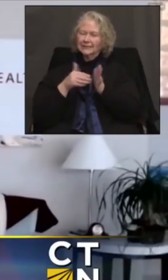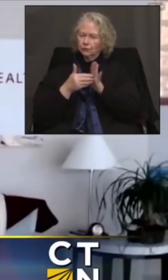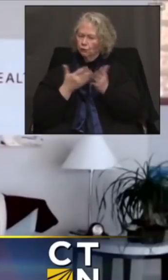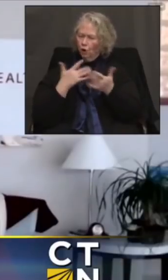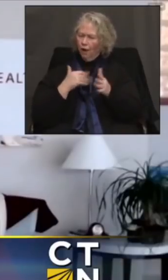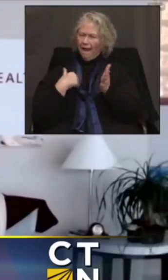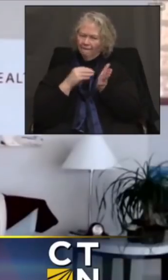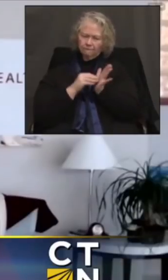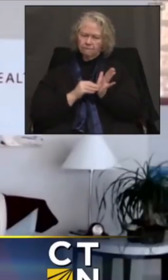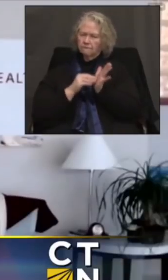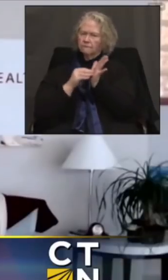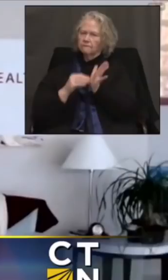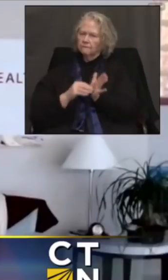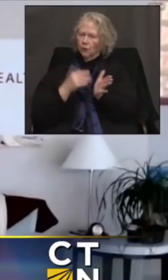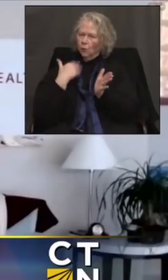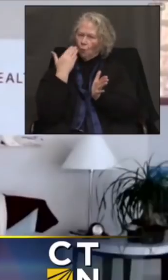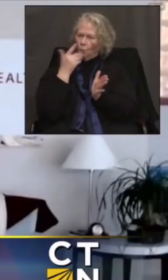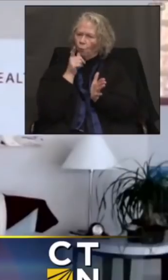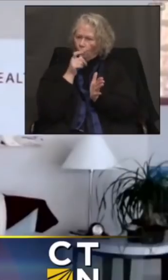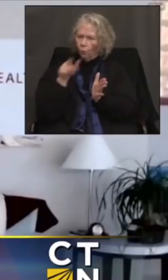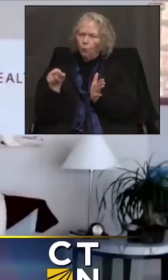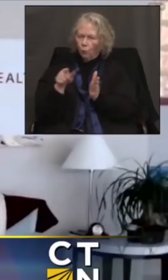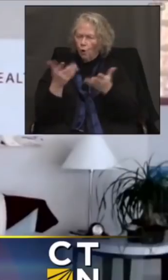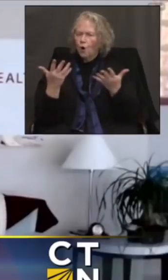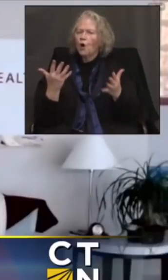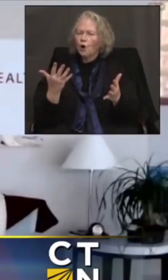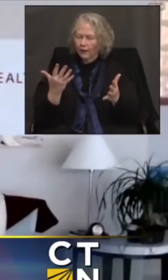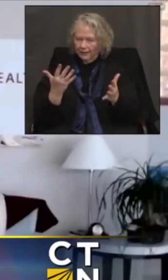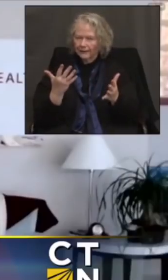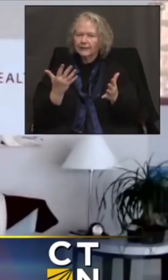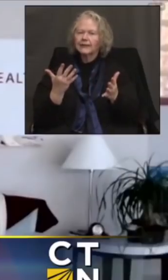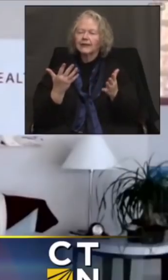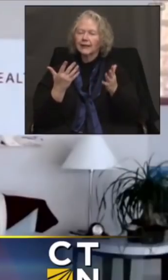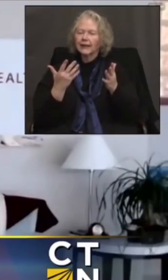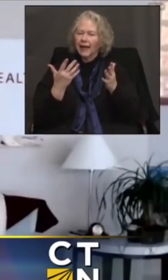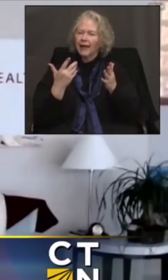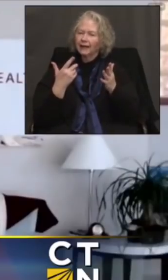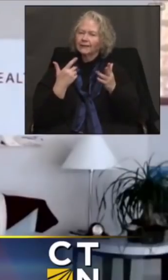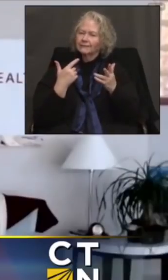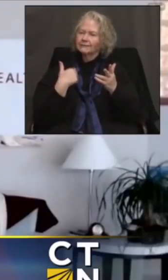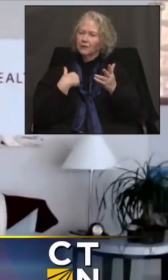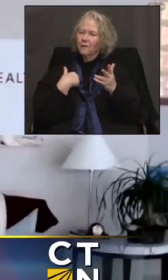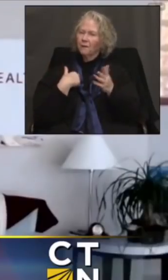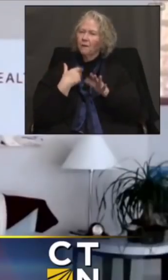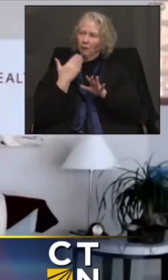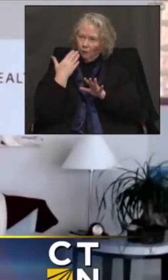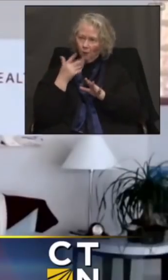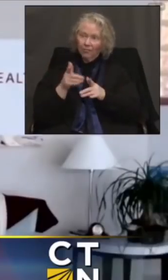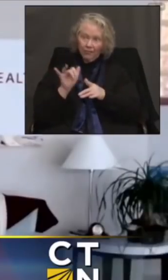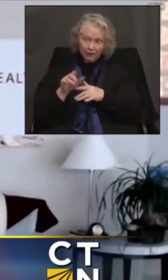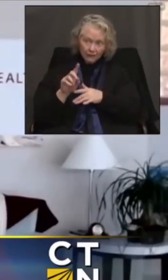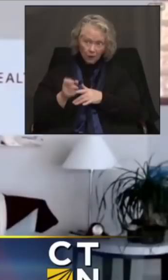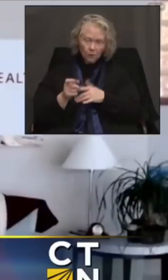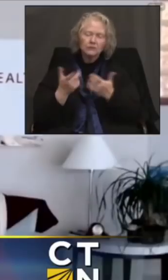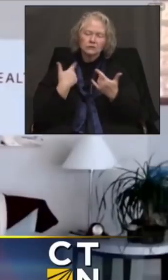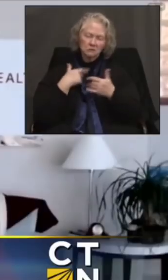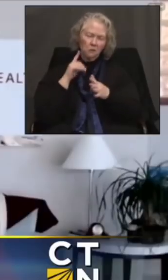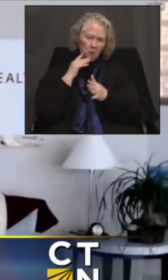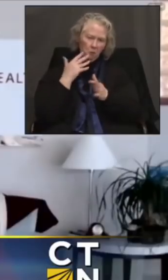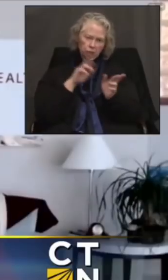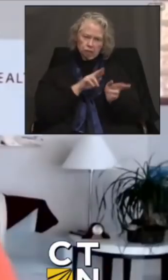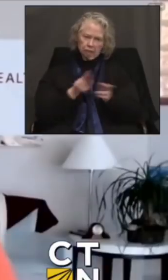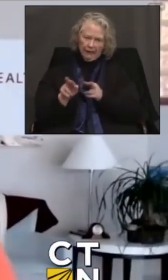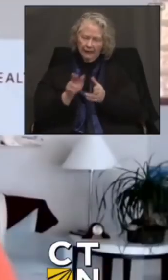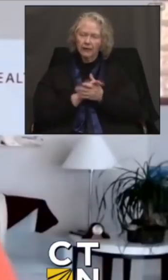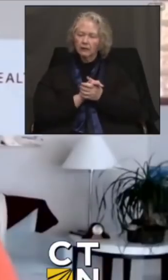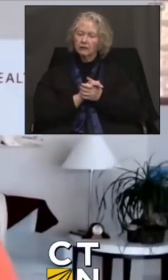be evidence and data around the fact that they indeed do have that diagnosis. So we're going to have